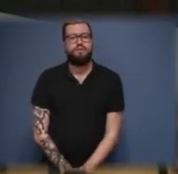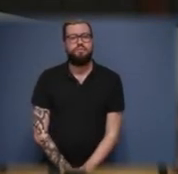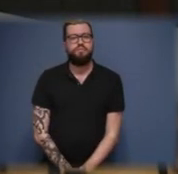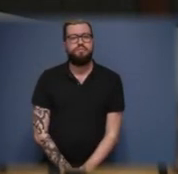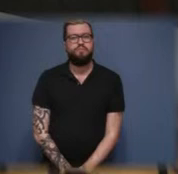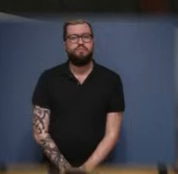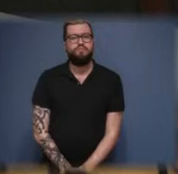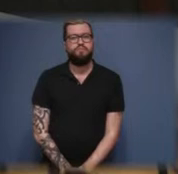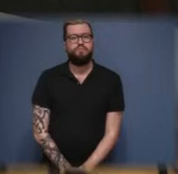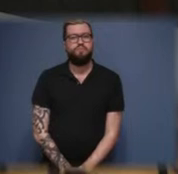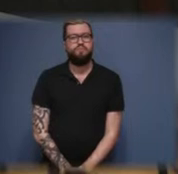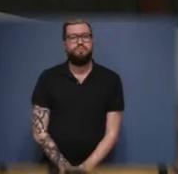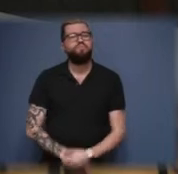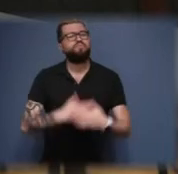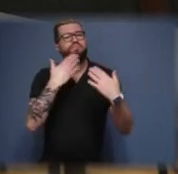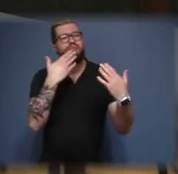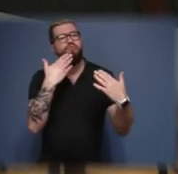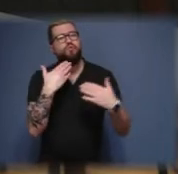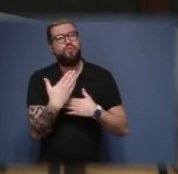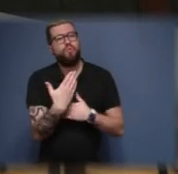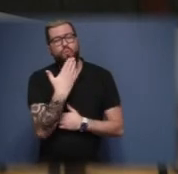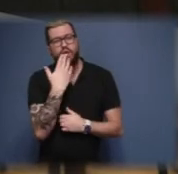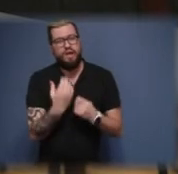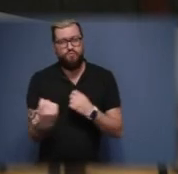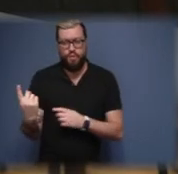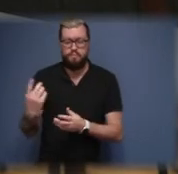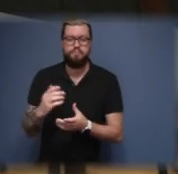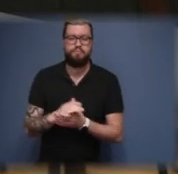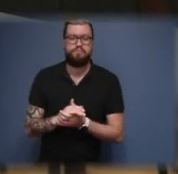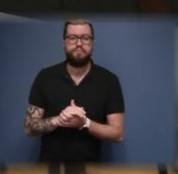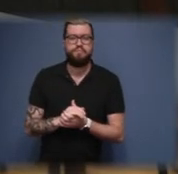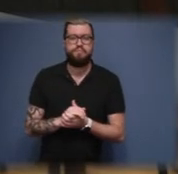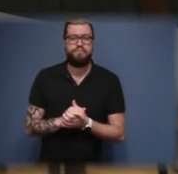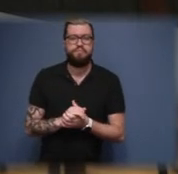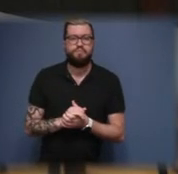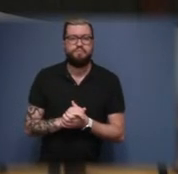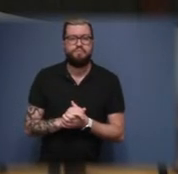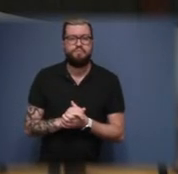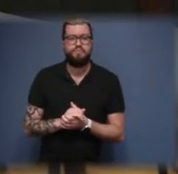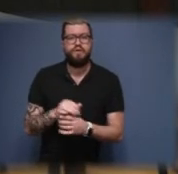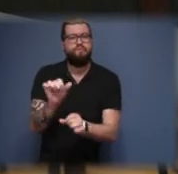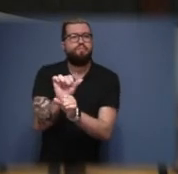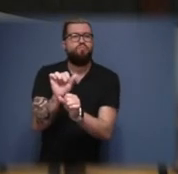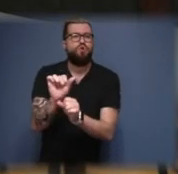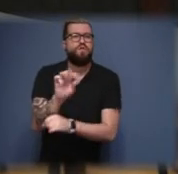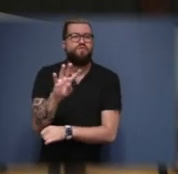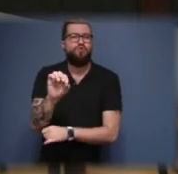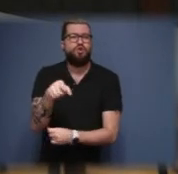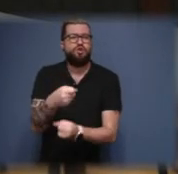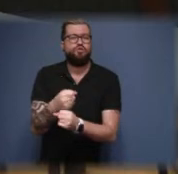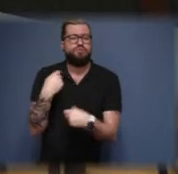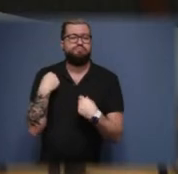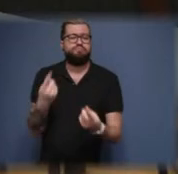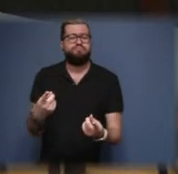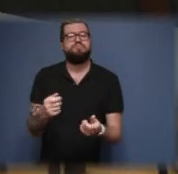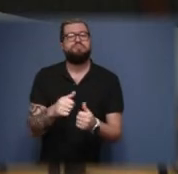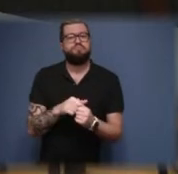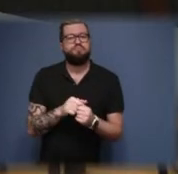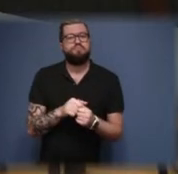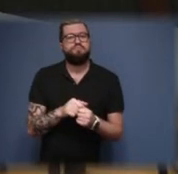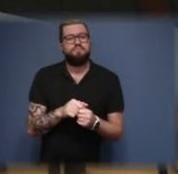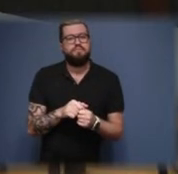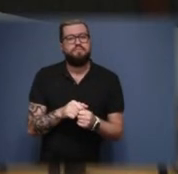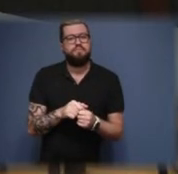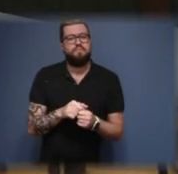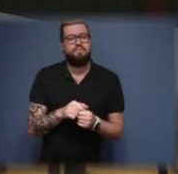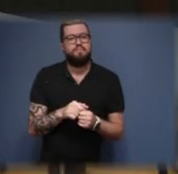Listen, good day to everyone. I work at the Shaman for 40 years, and